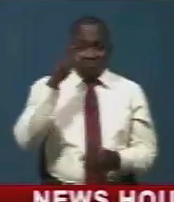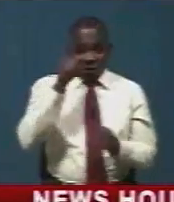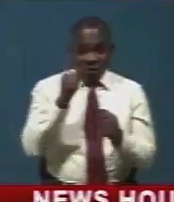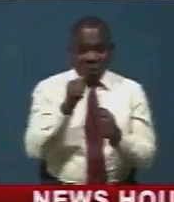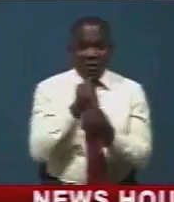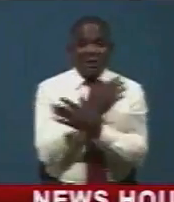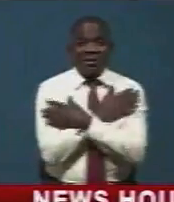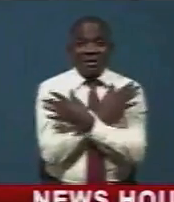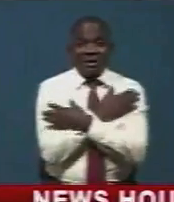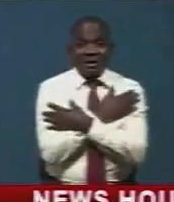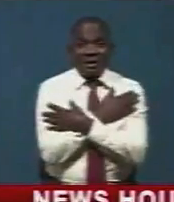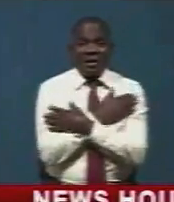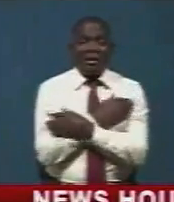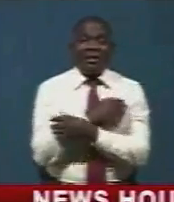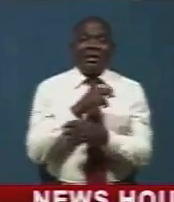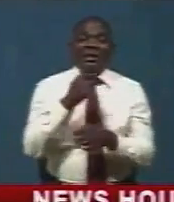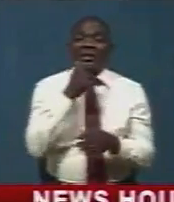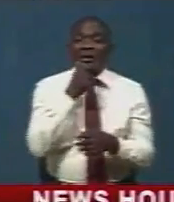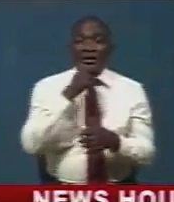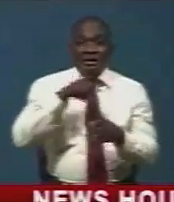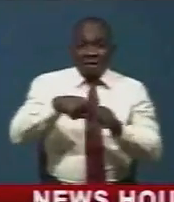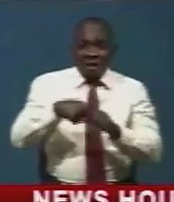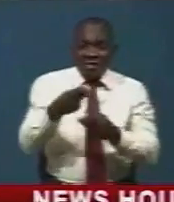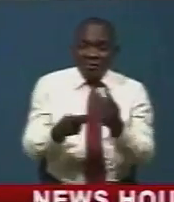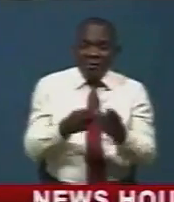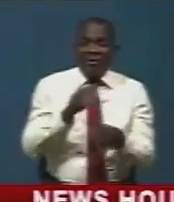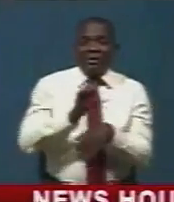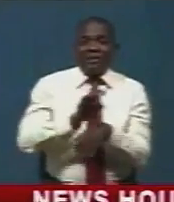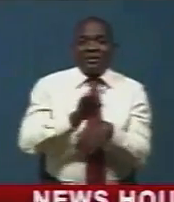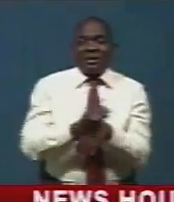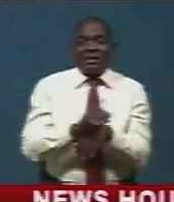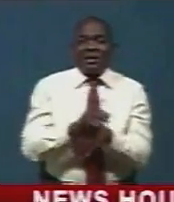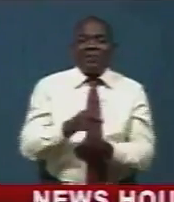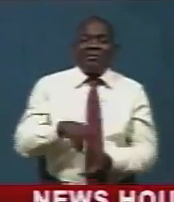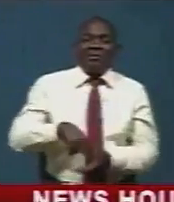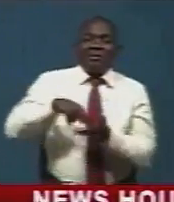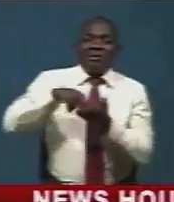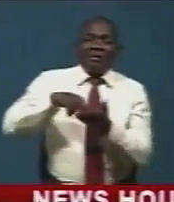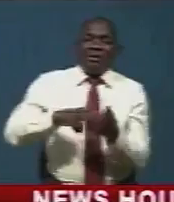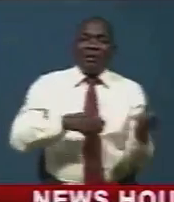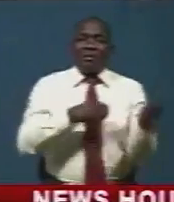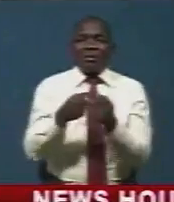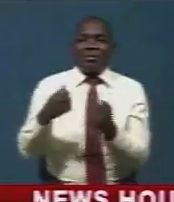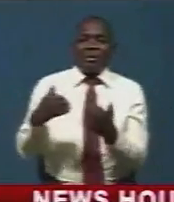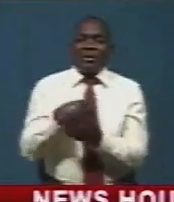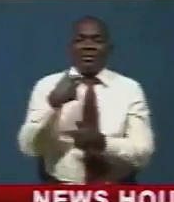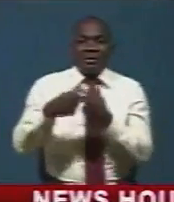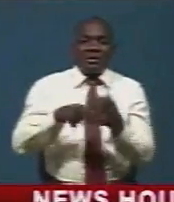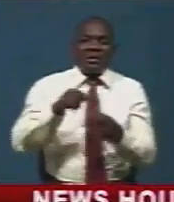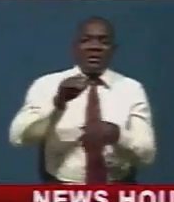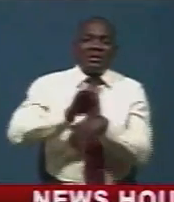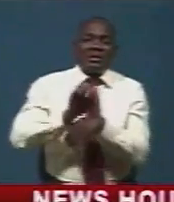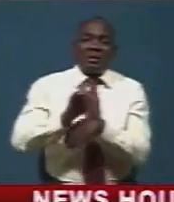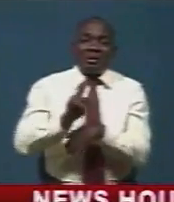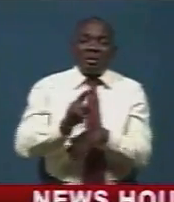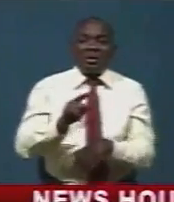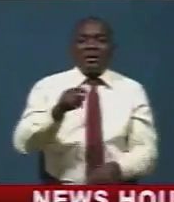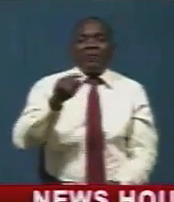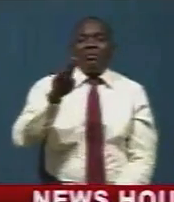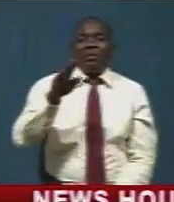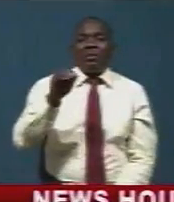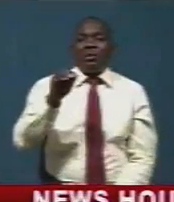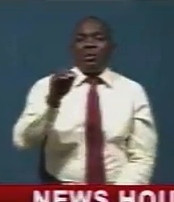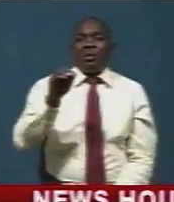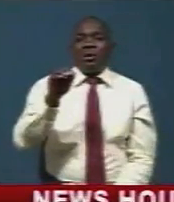Sunday, the tour started in church at the Resurrection Power New Generation Church at Galilea in the Botiano